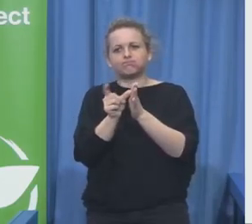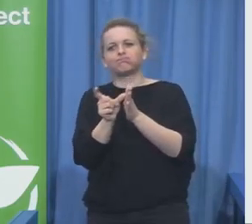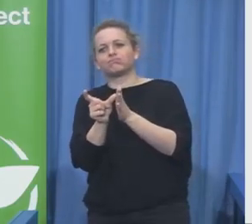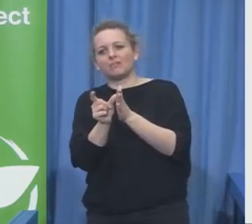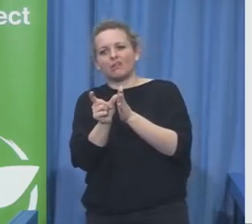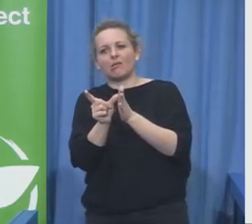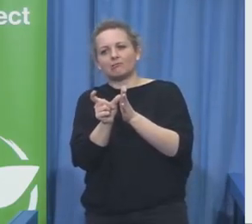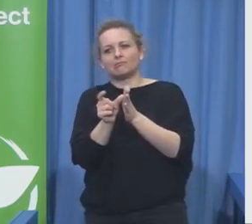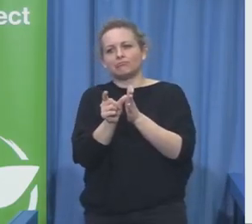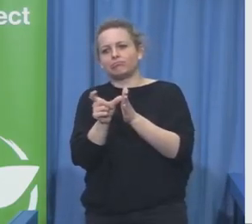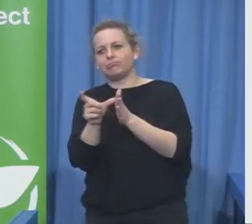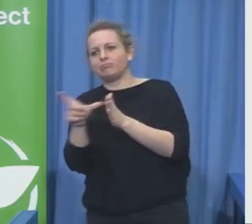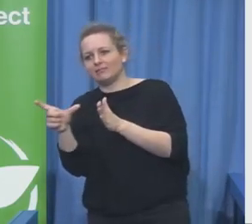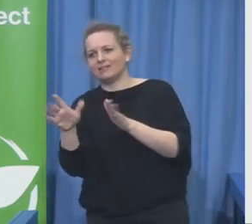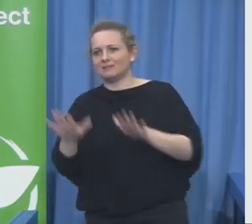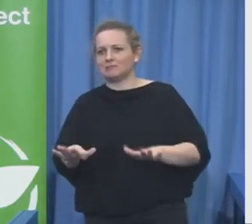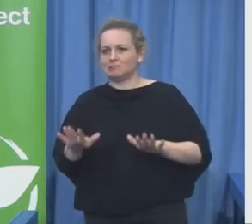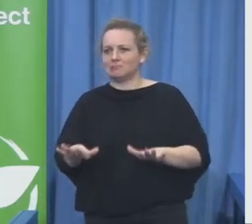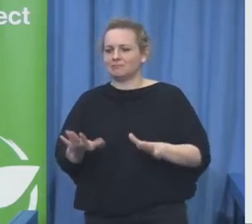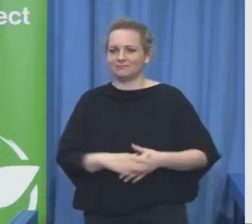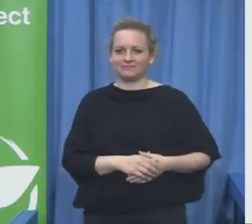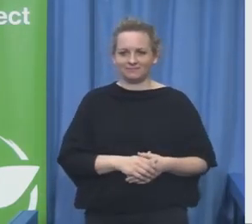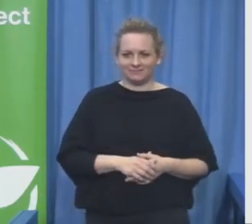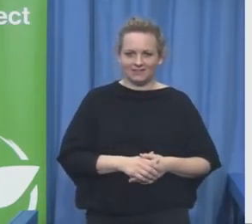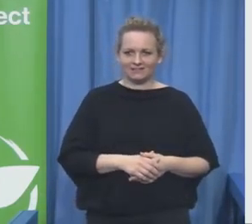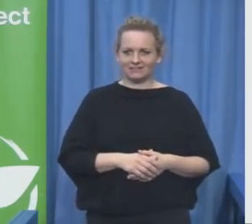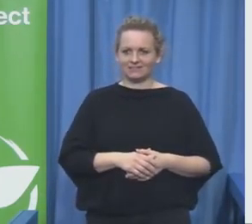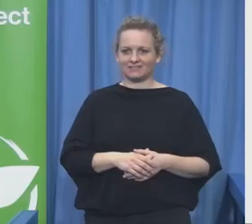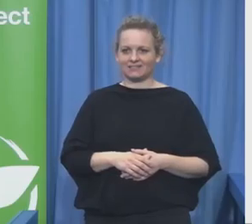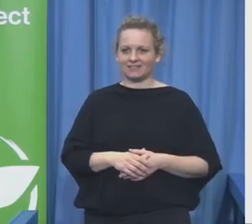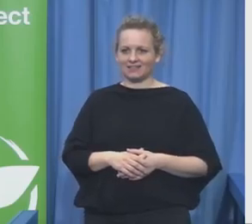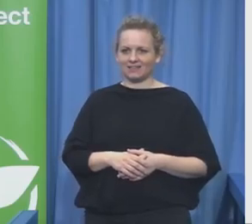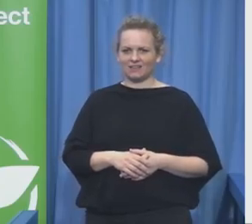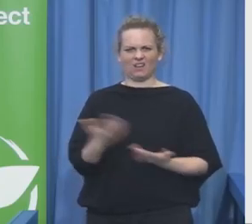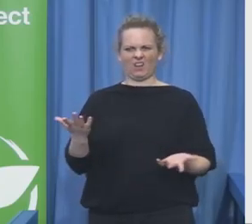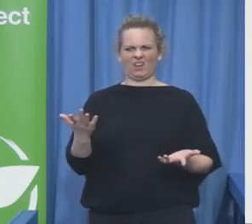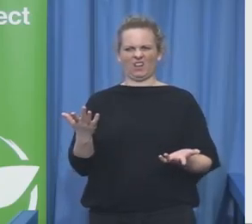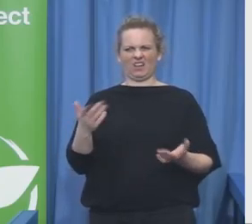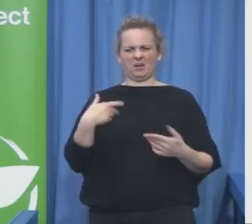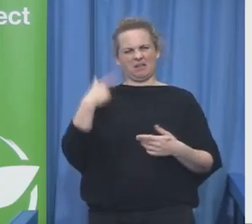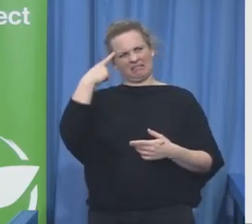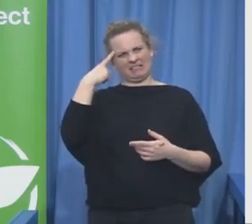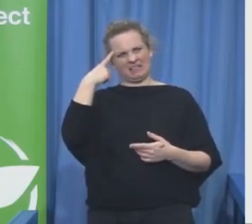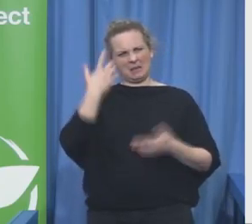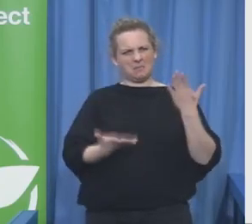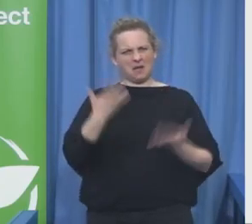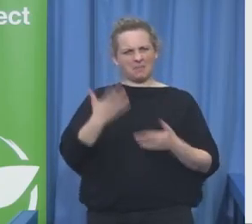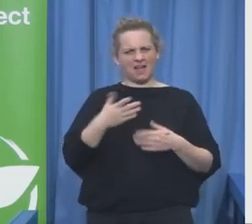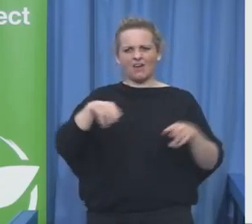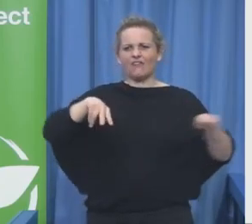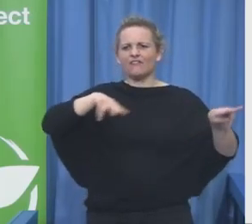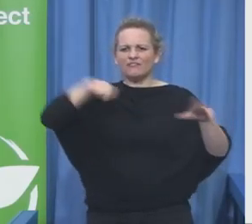organization. Maybe we'll skip that. On the I'll share it online with you afterwards through the planet. App.